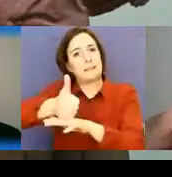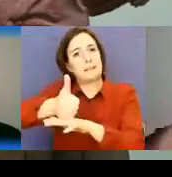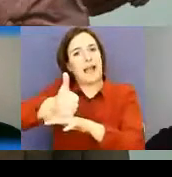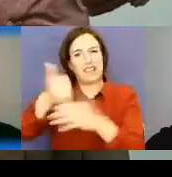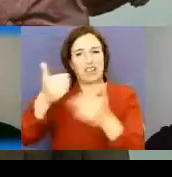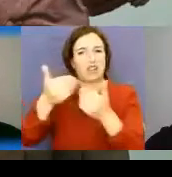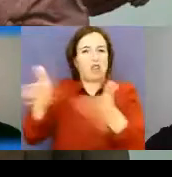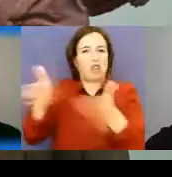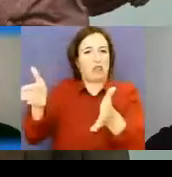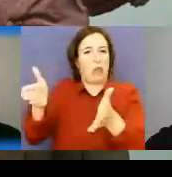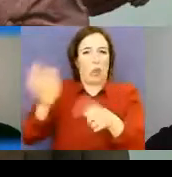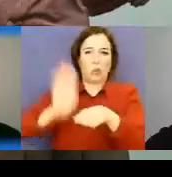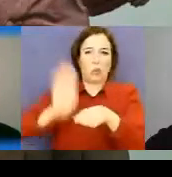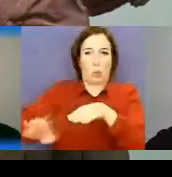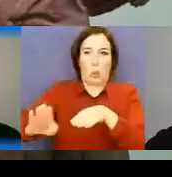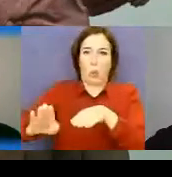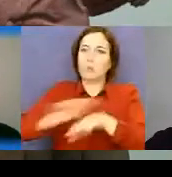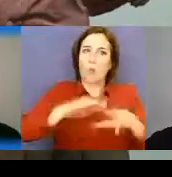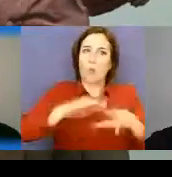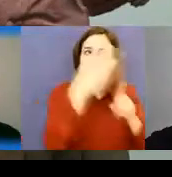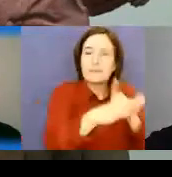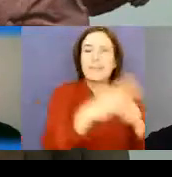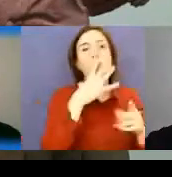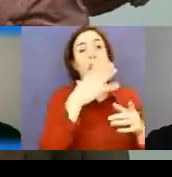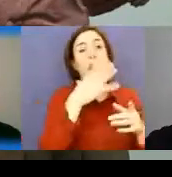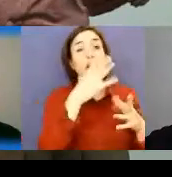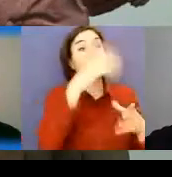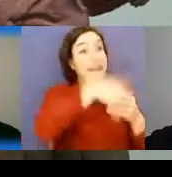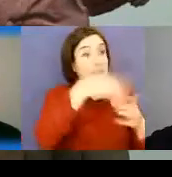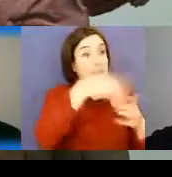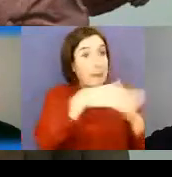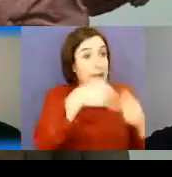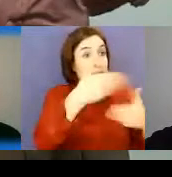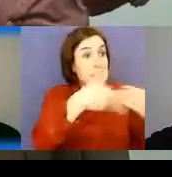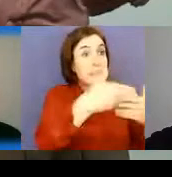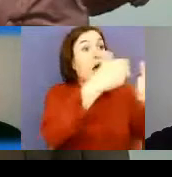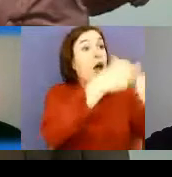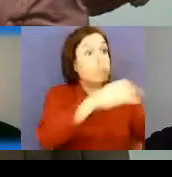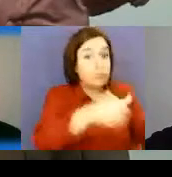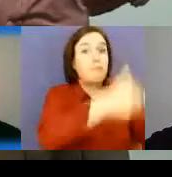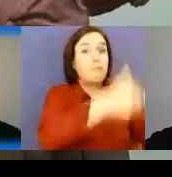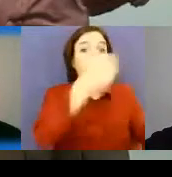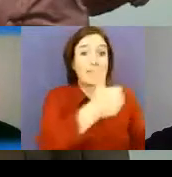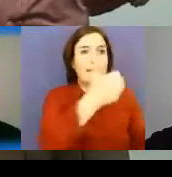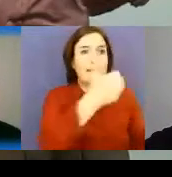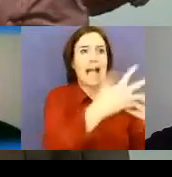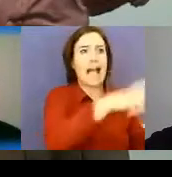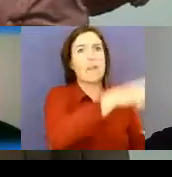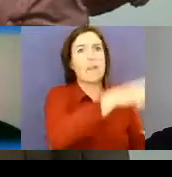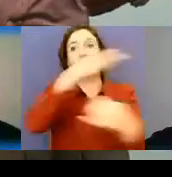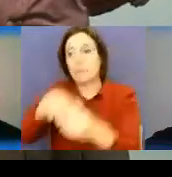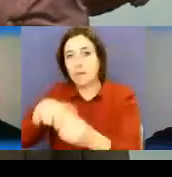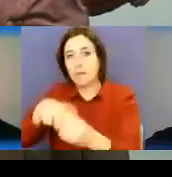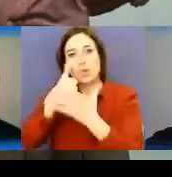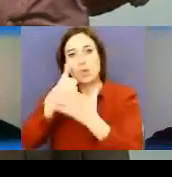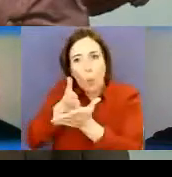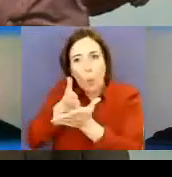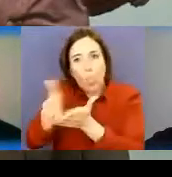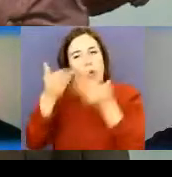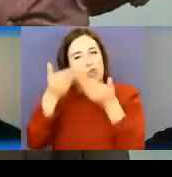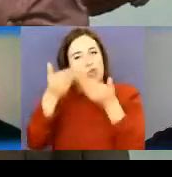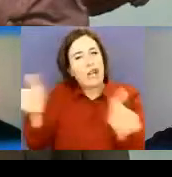after finishing specialist interventions? I suppose this talks to the sort of local physical activity offer, and that's a general point about how do we best link